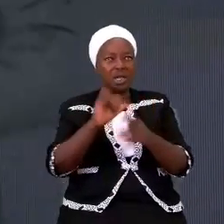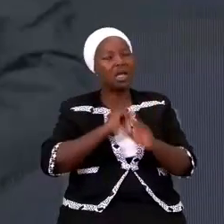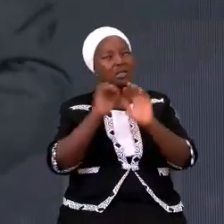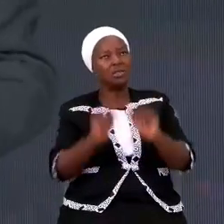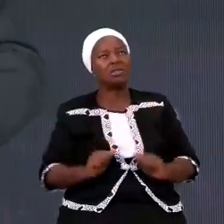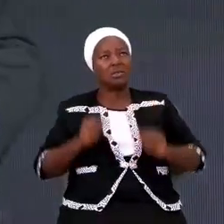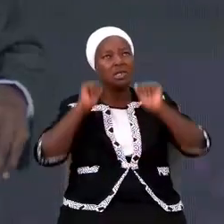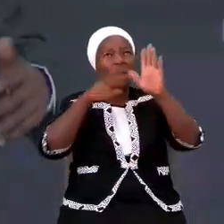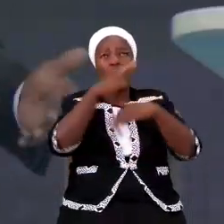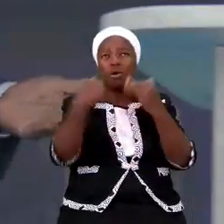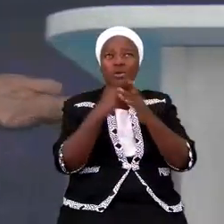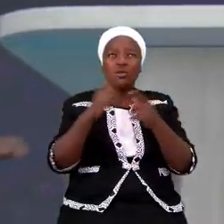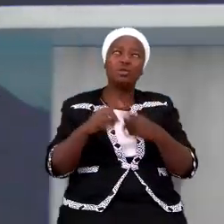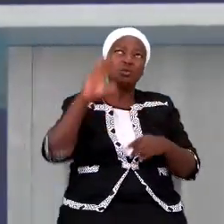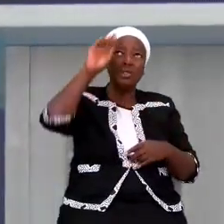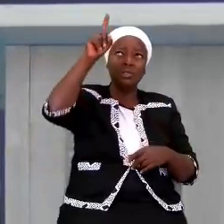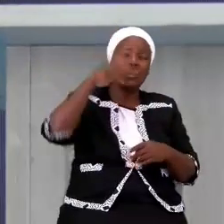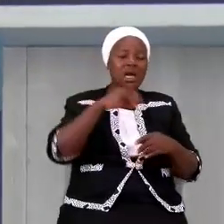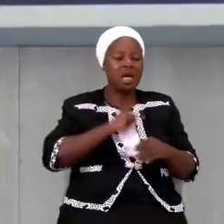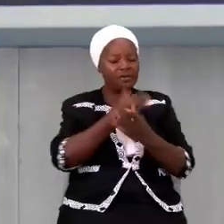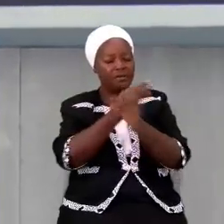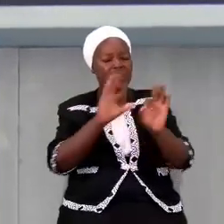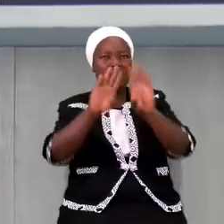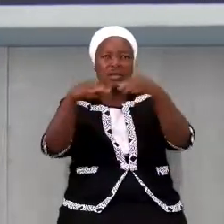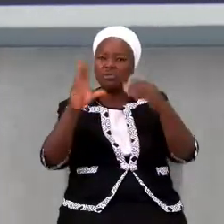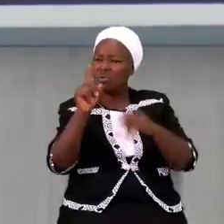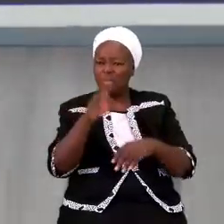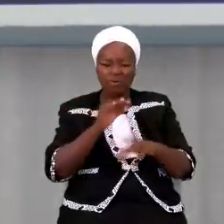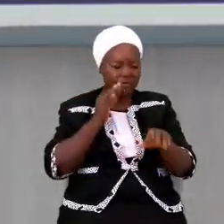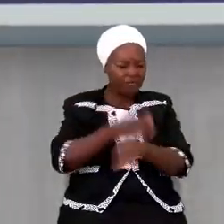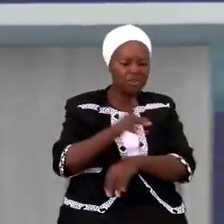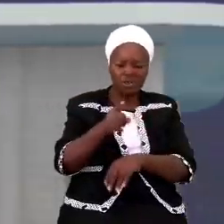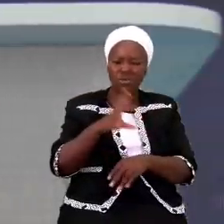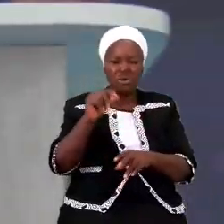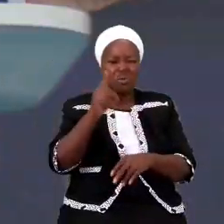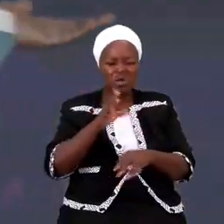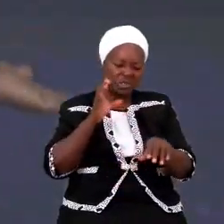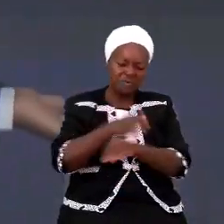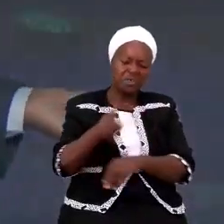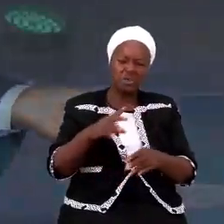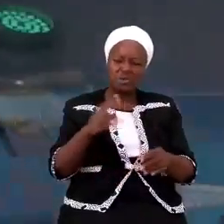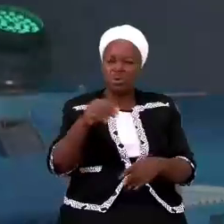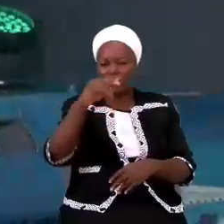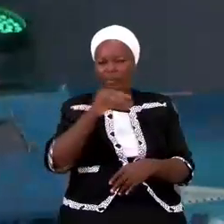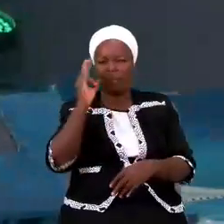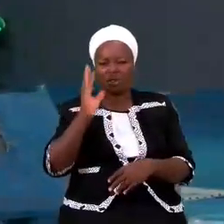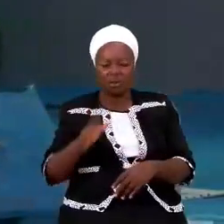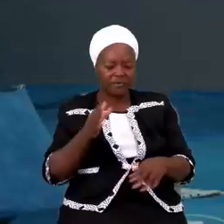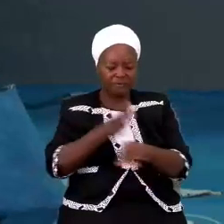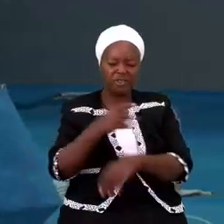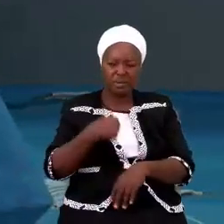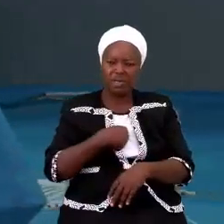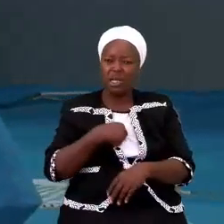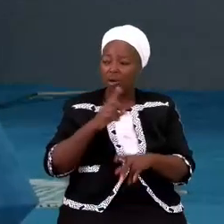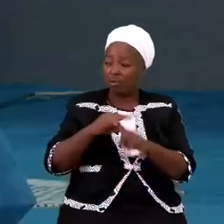the pastor forcing me, when I'm with him, when I'm before him, I will appear to surrender. When the pastor is not there, I will